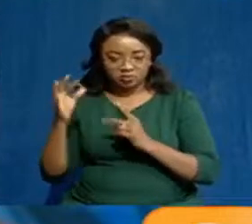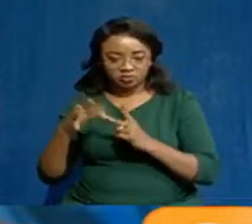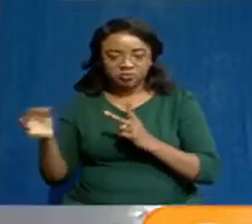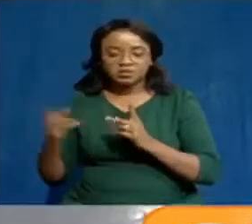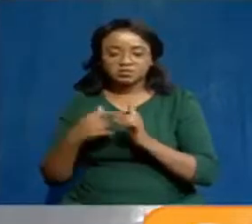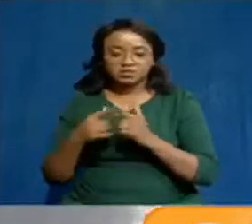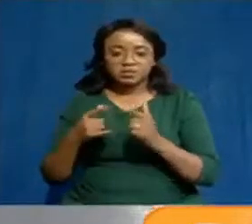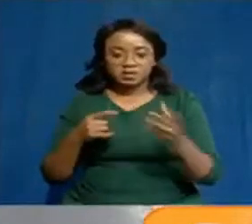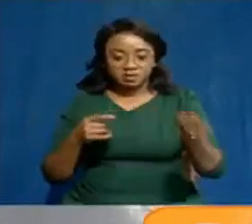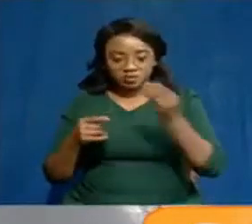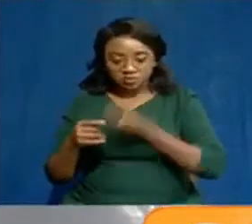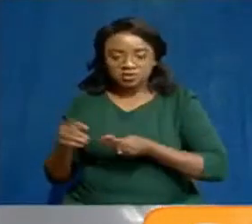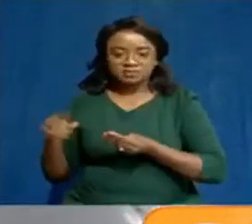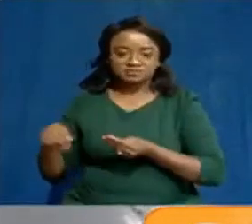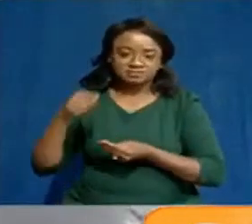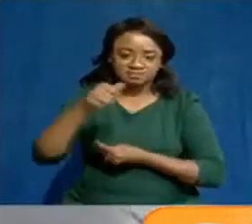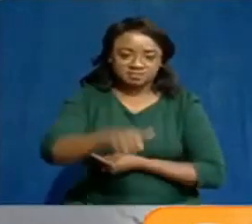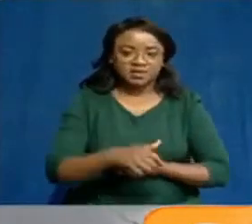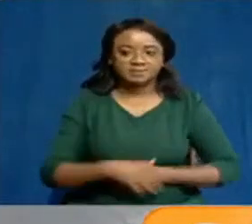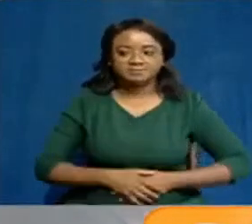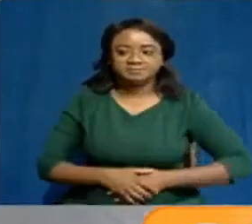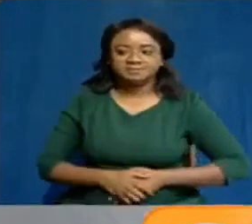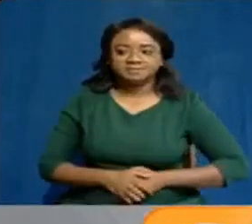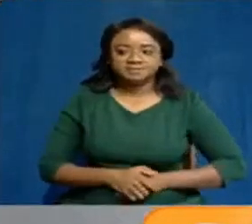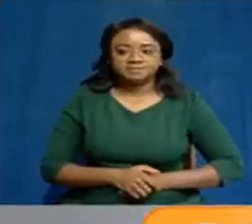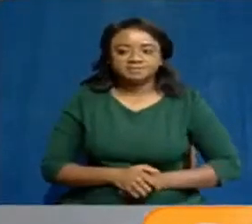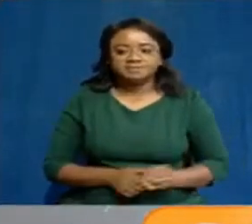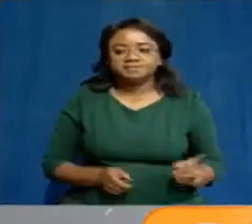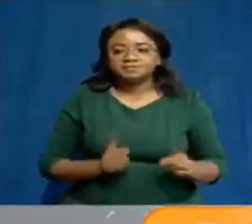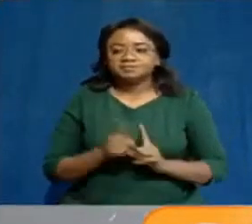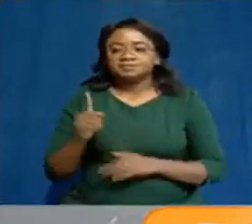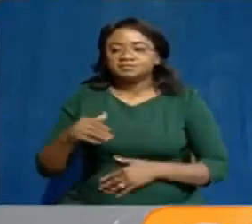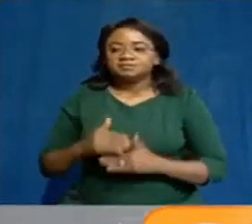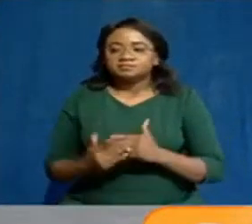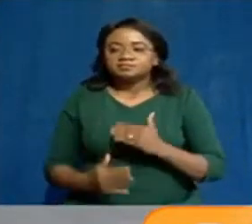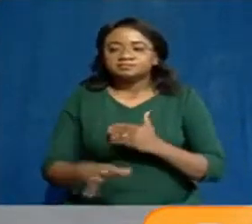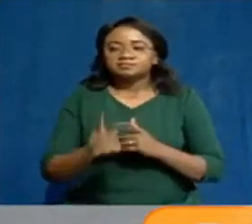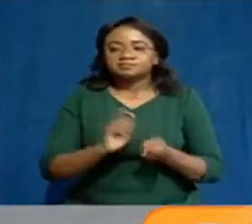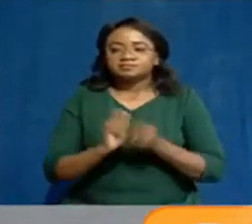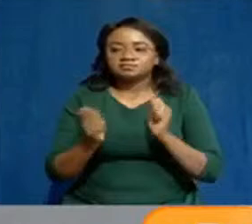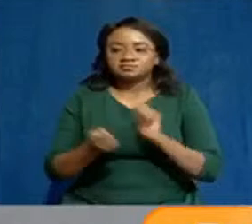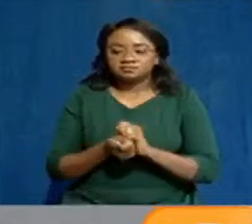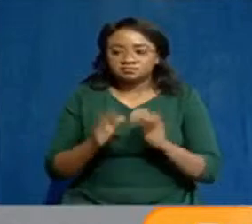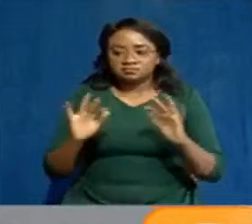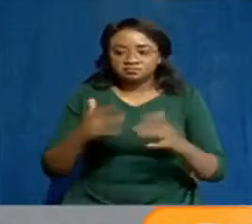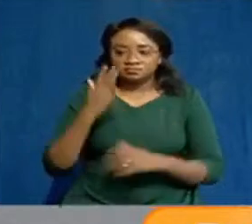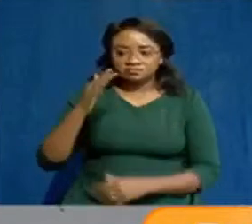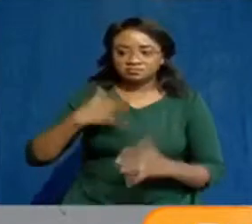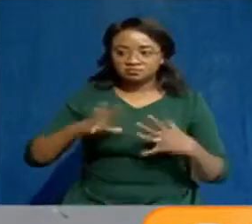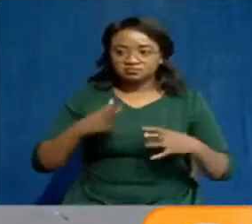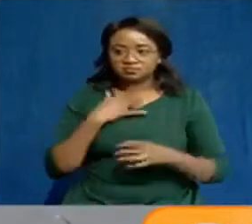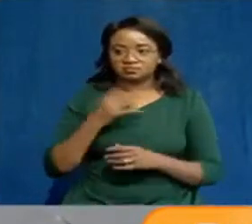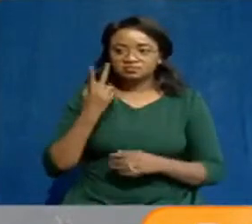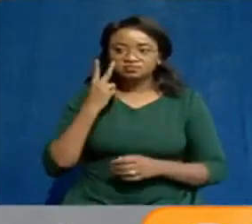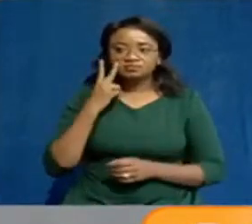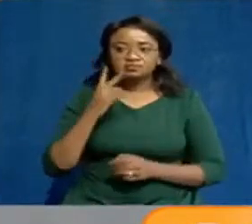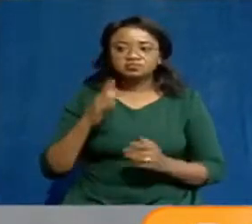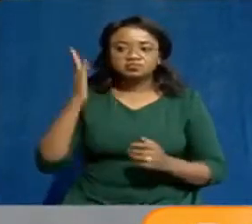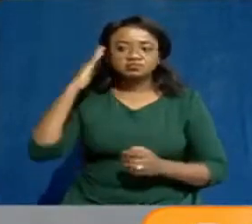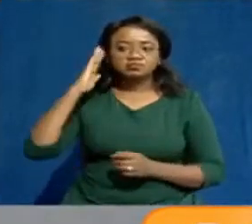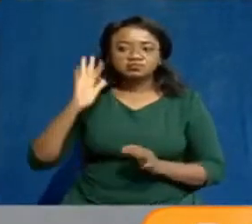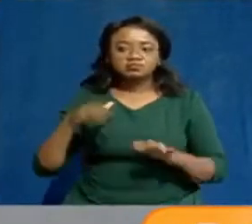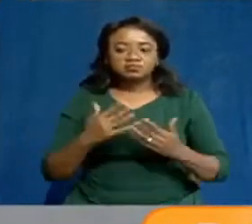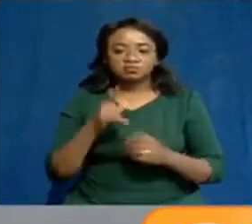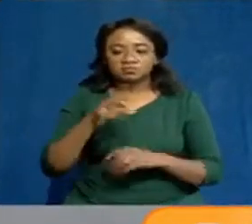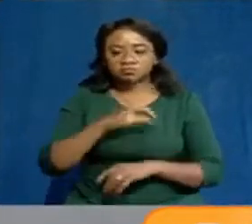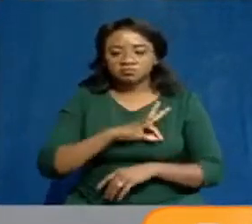time in your view? Because also one other thing that people are wondering is what will it take for you to upscale nationwide? Yes. So at the moment, right